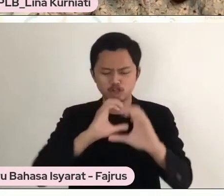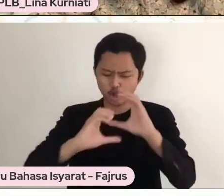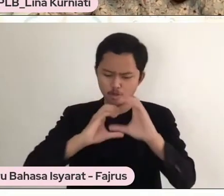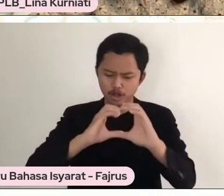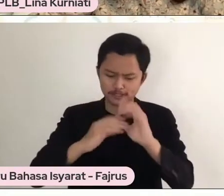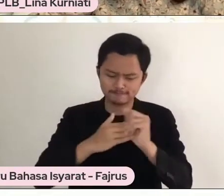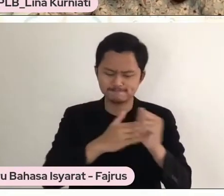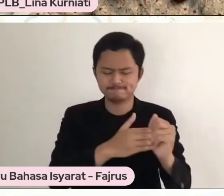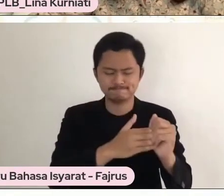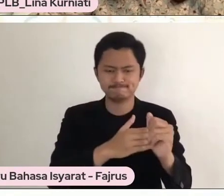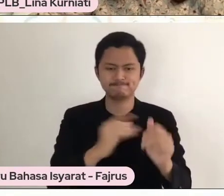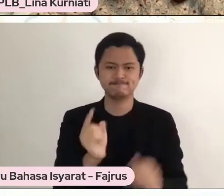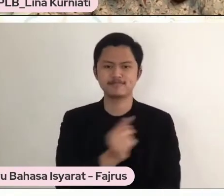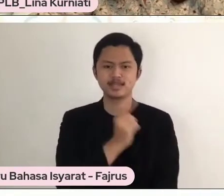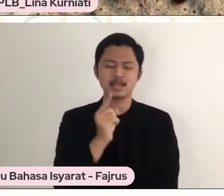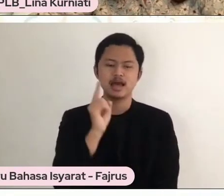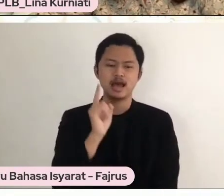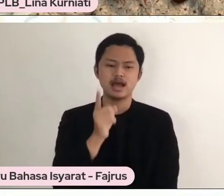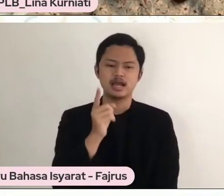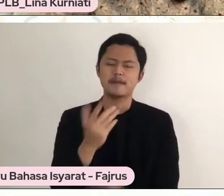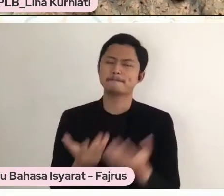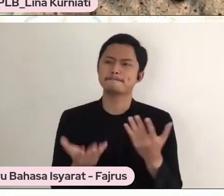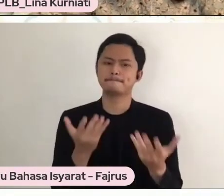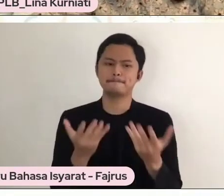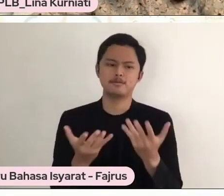We have the